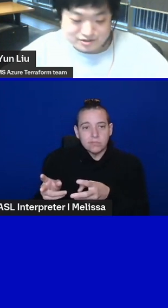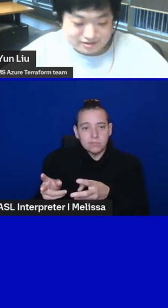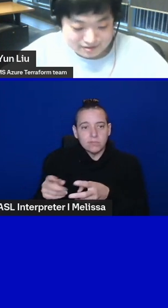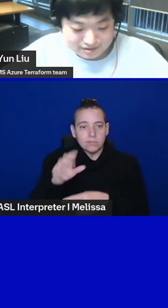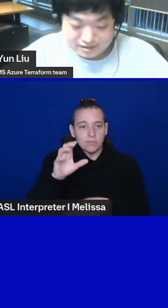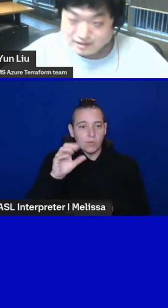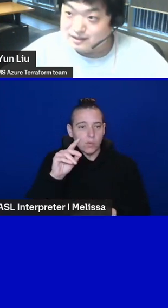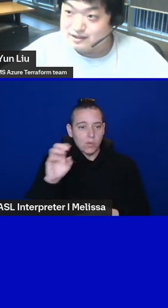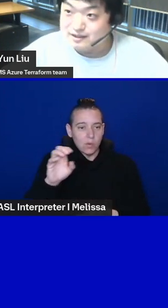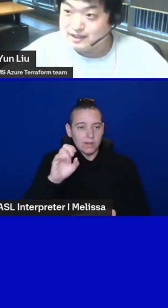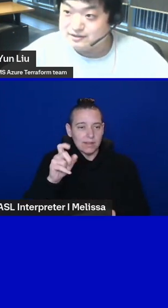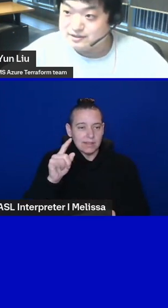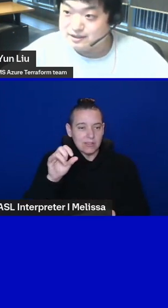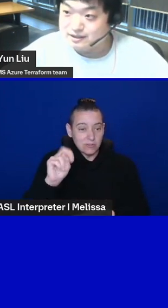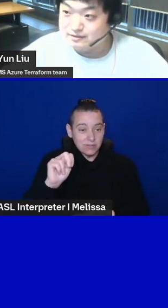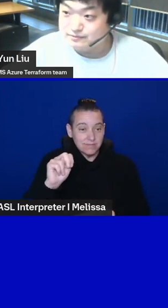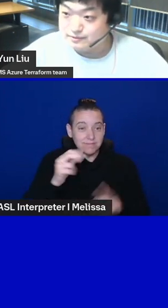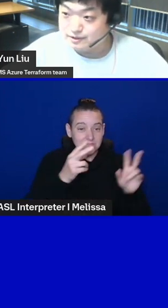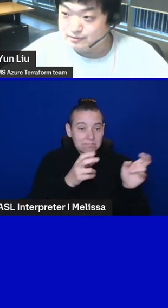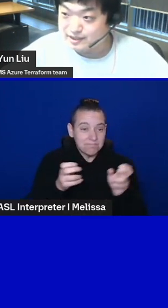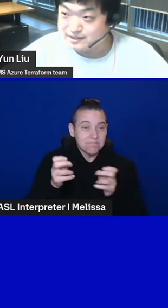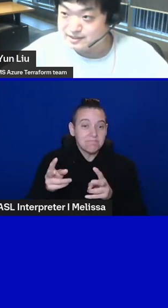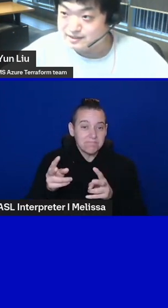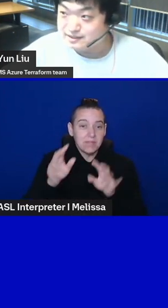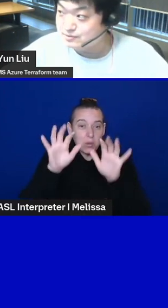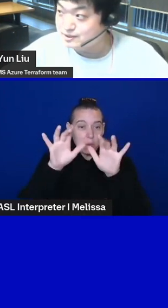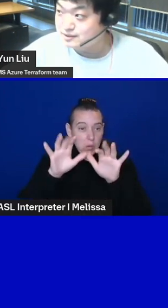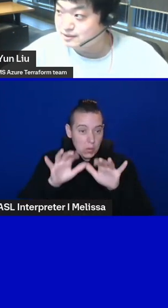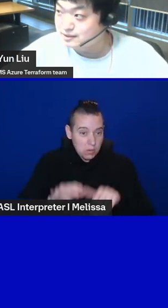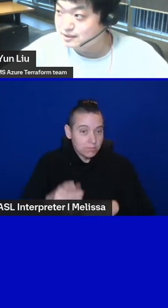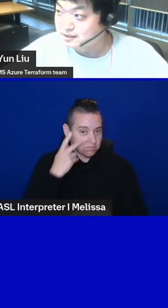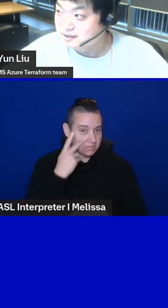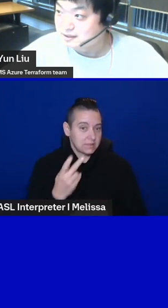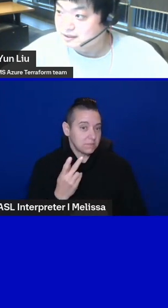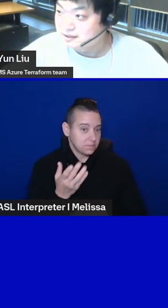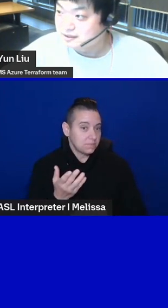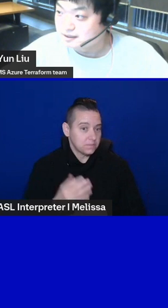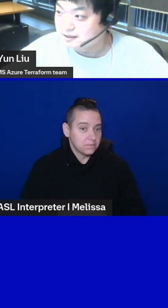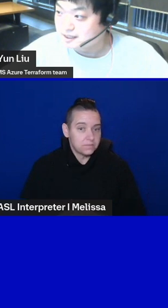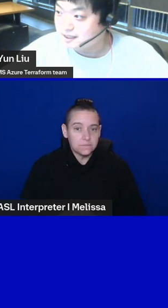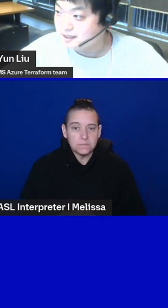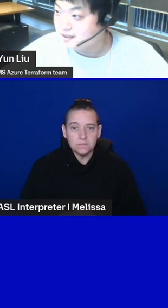Code extension. And we can see this one.